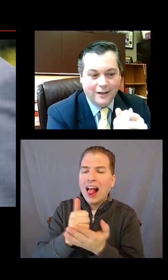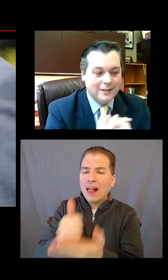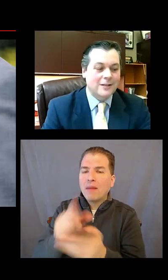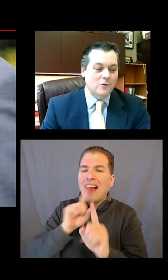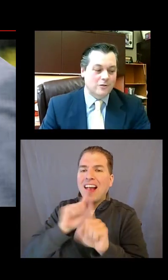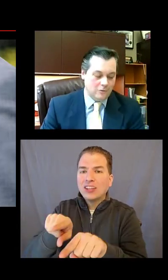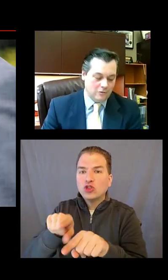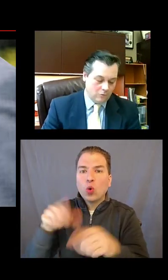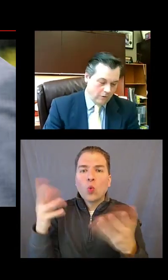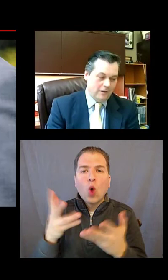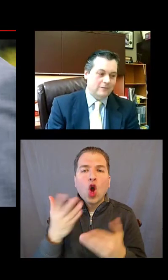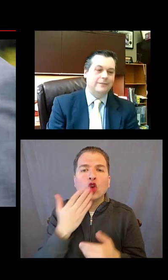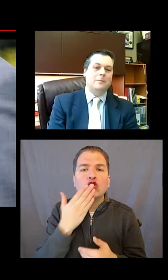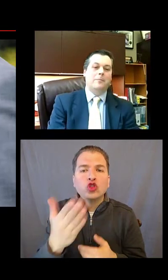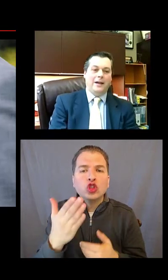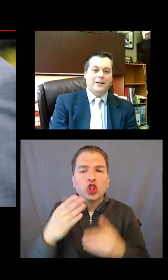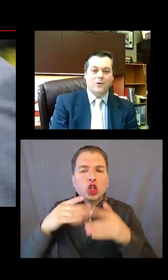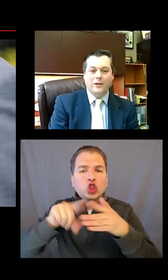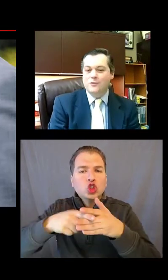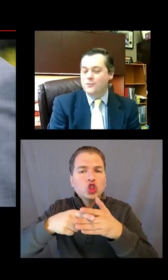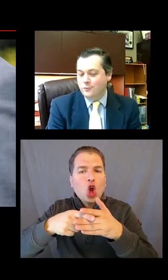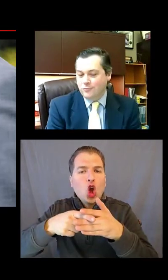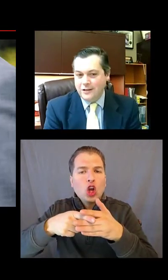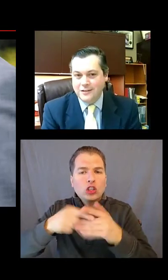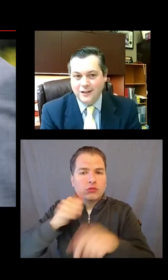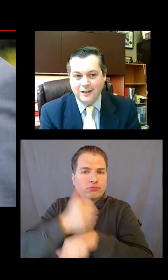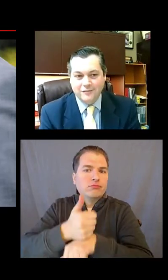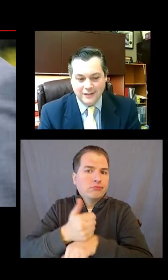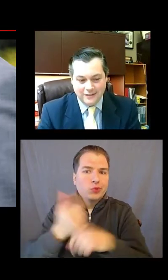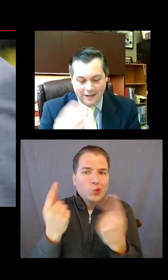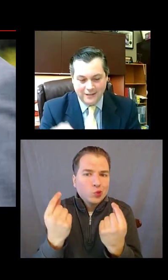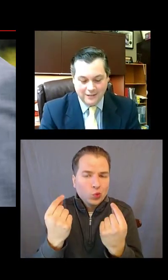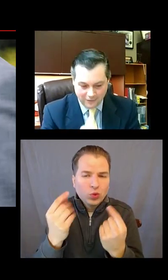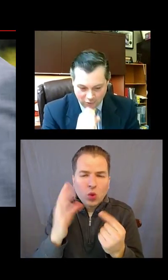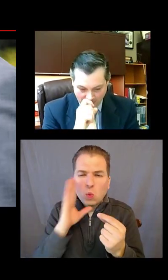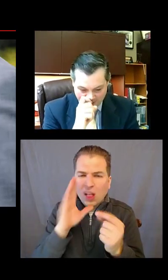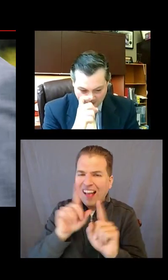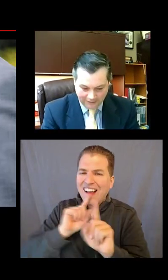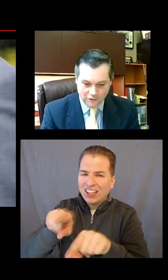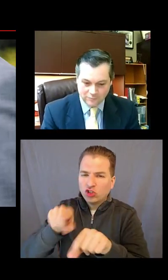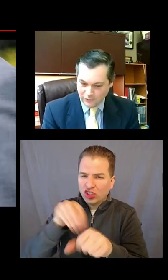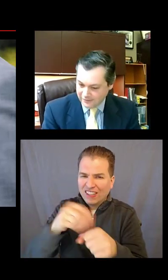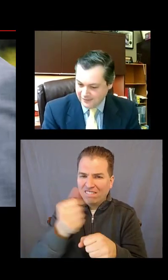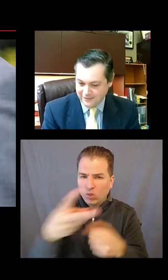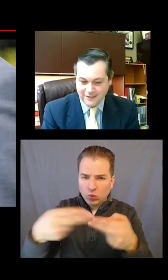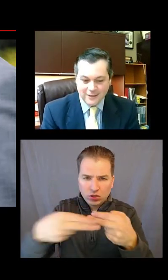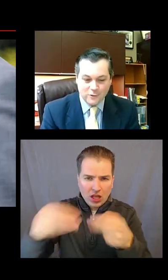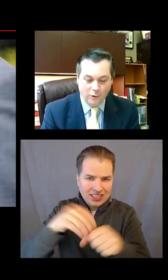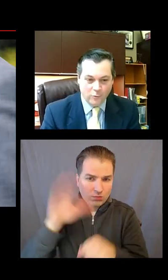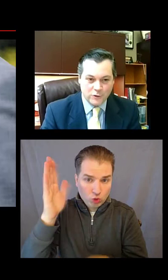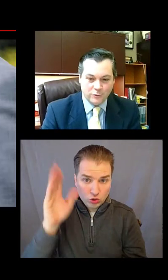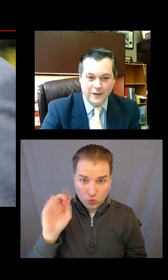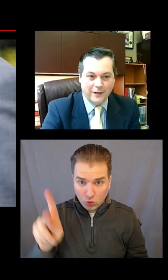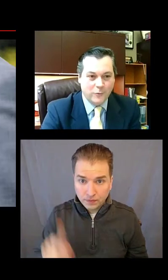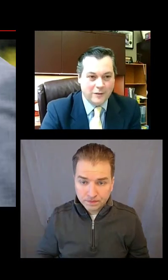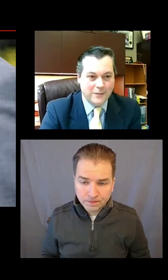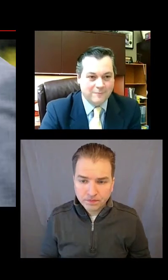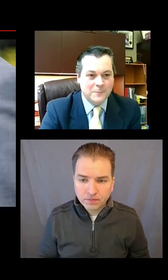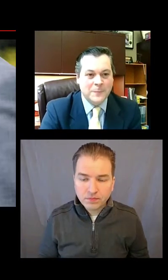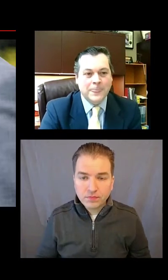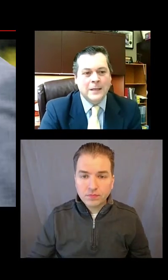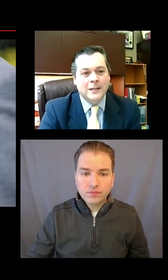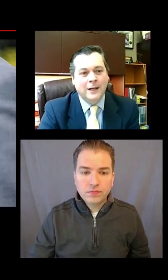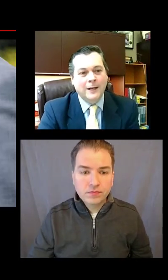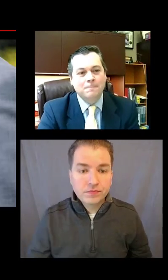answering that sort of by going through the rest of this entity choice selection process. Perfect. I hope you'll bear with